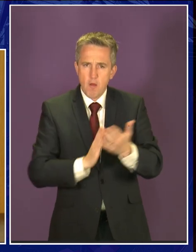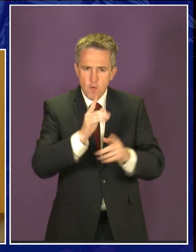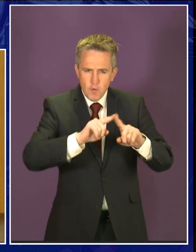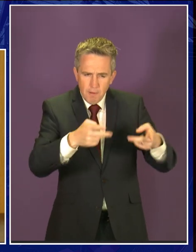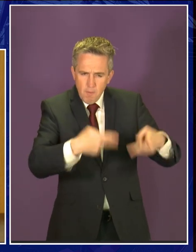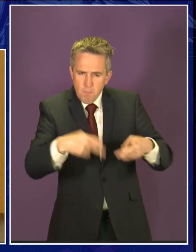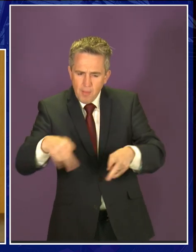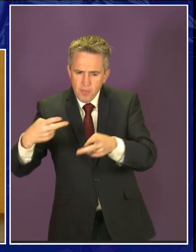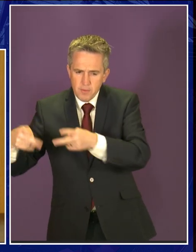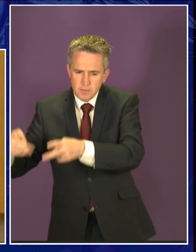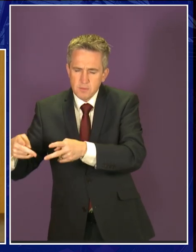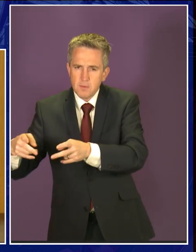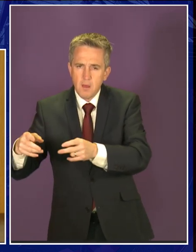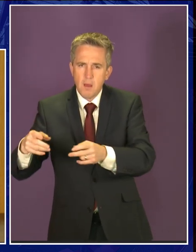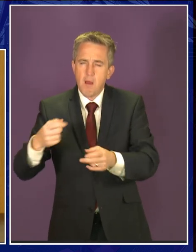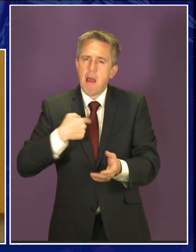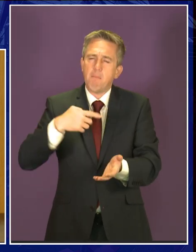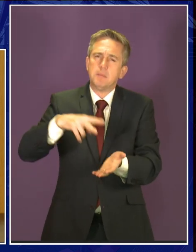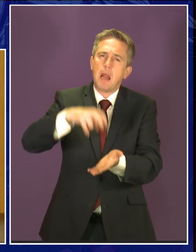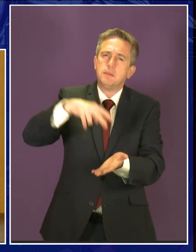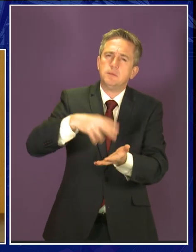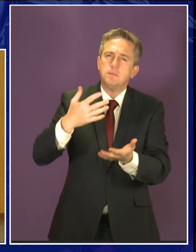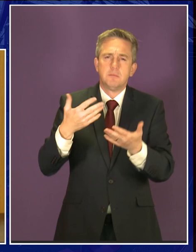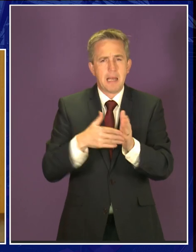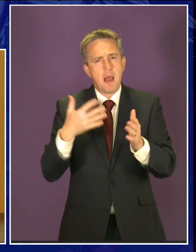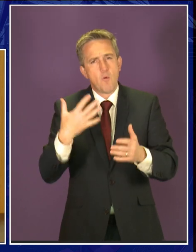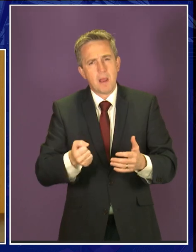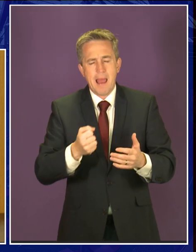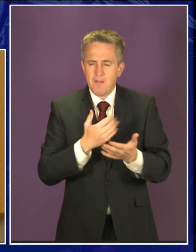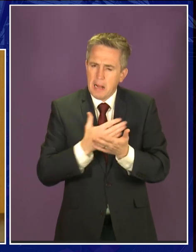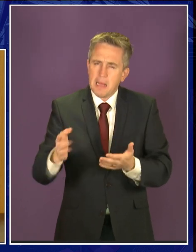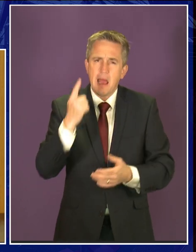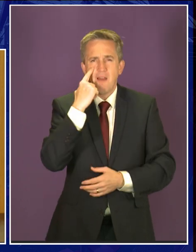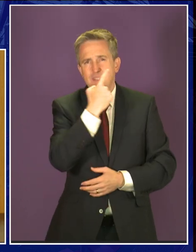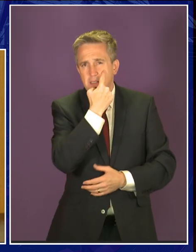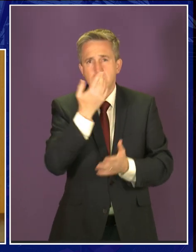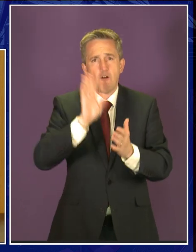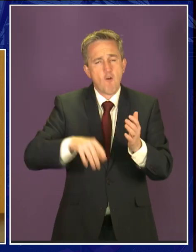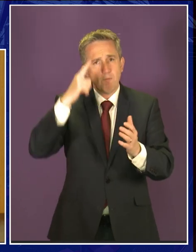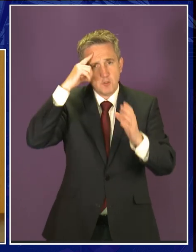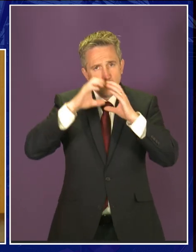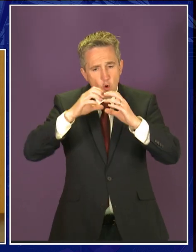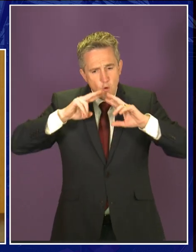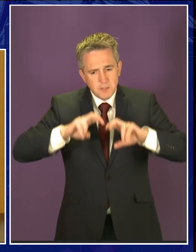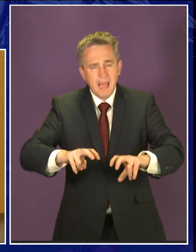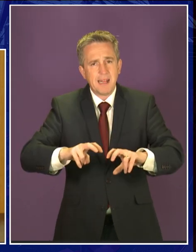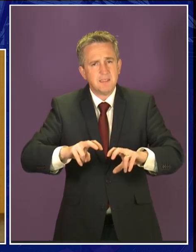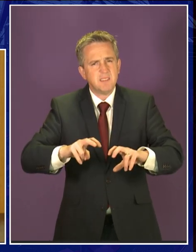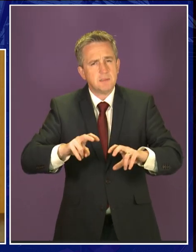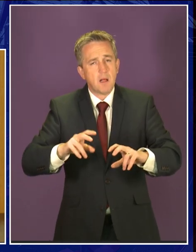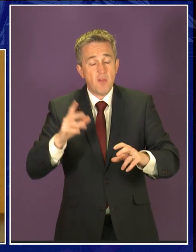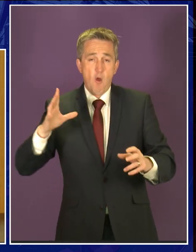available means. And I'm excited that we now have compelling evidence from neuroscience to support what we already intuitively